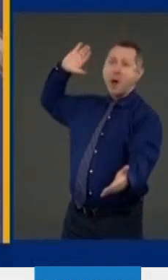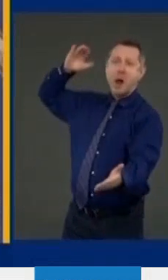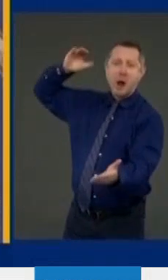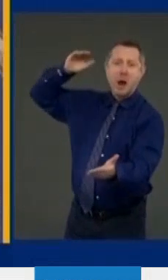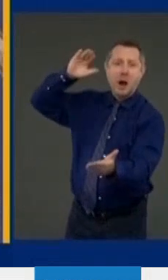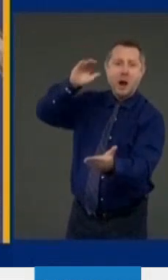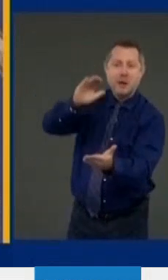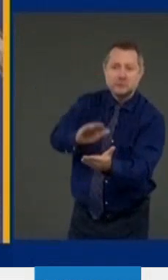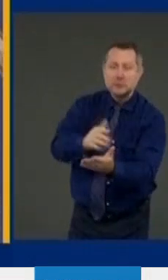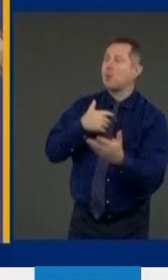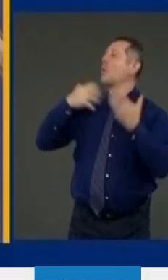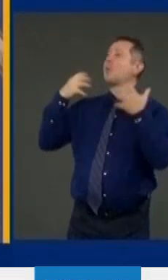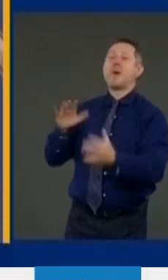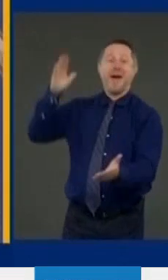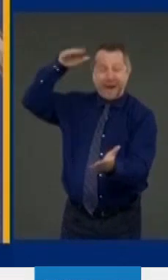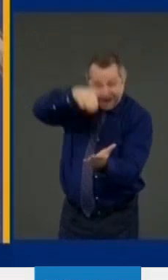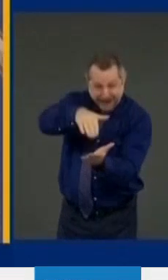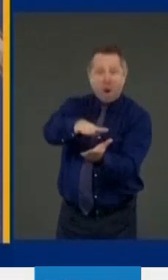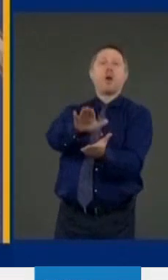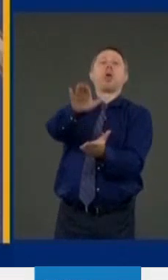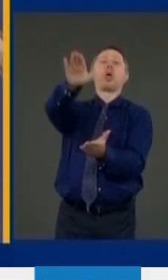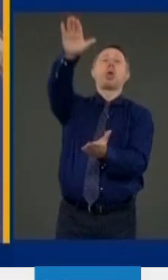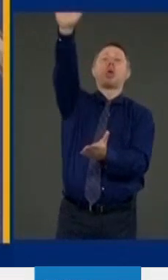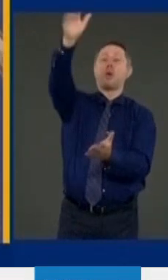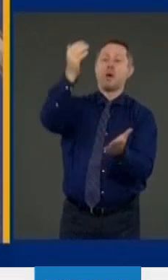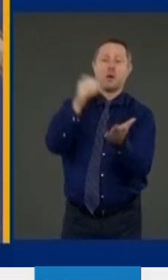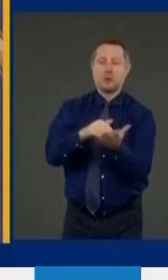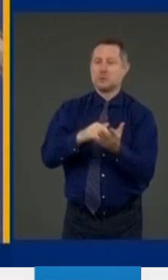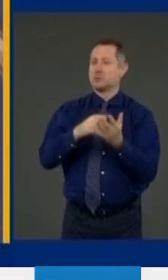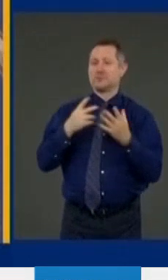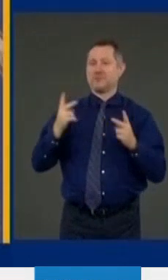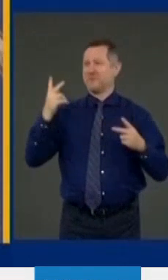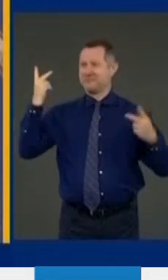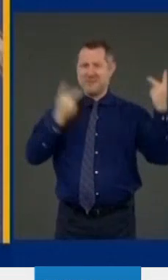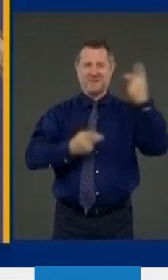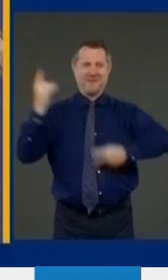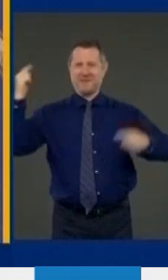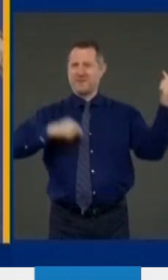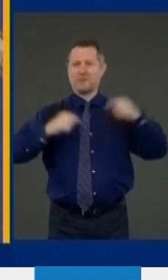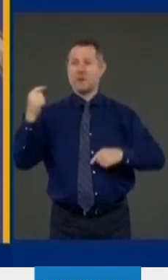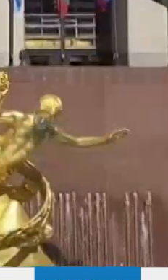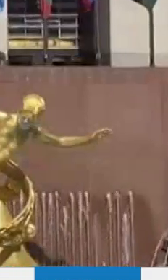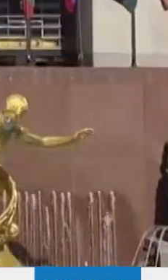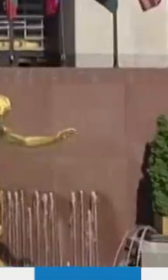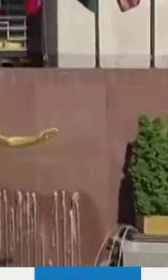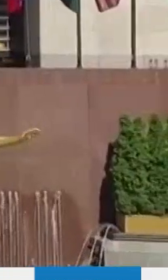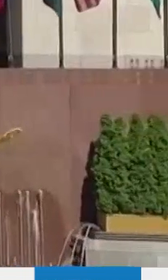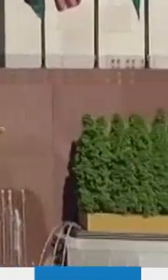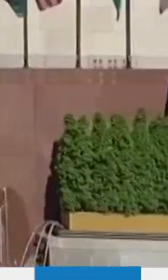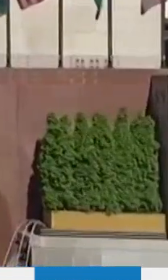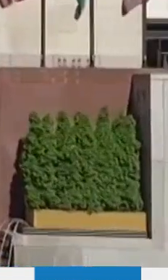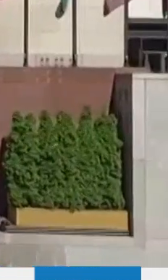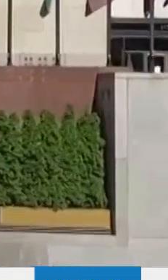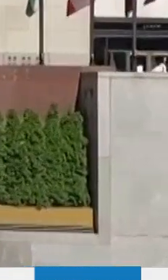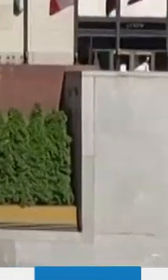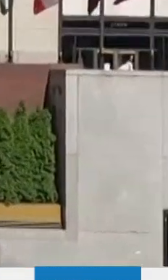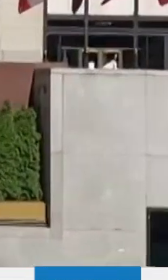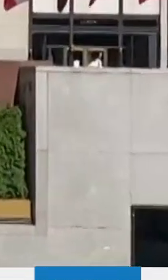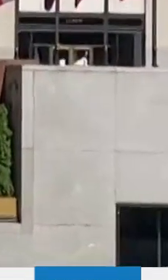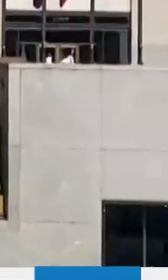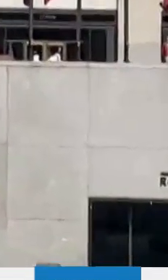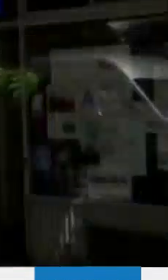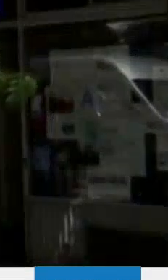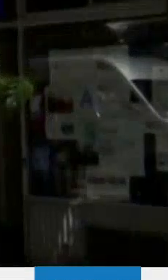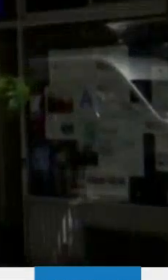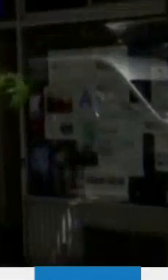arrival. A lot of people come into this region, and they could literally bring the infection with them. New York was once the epicenter